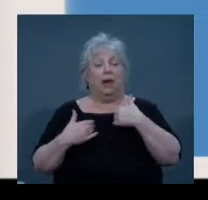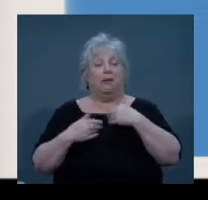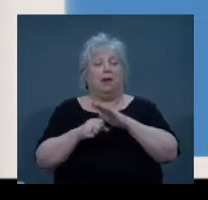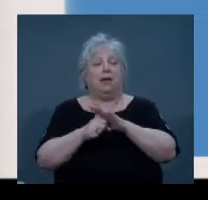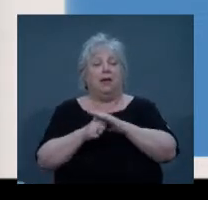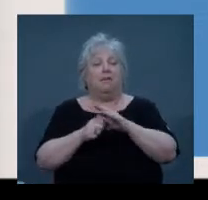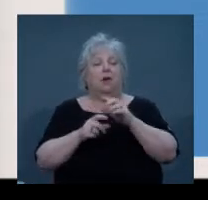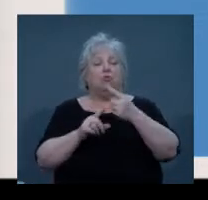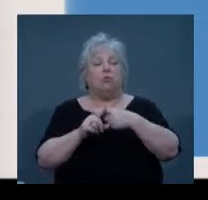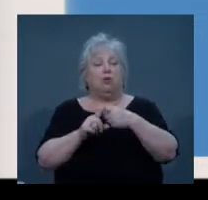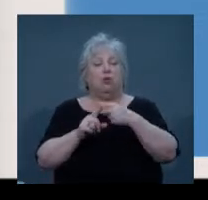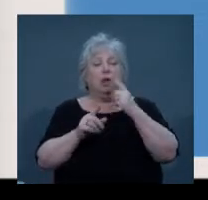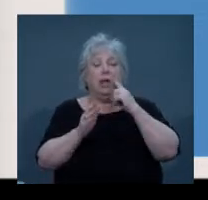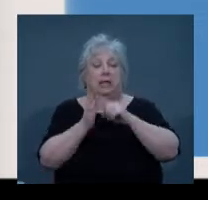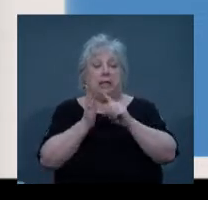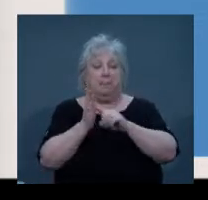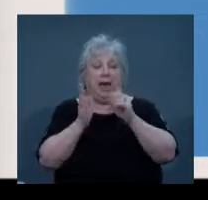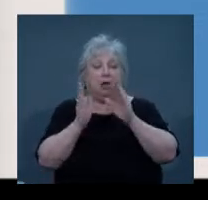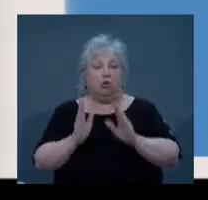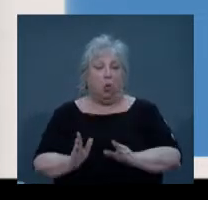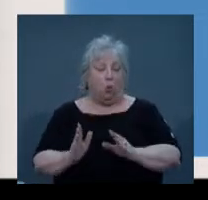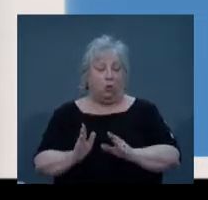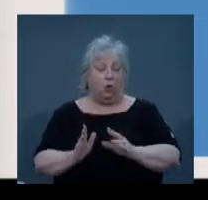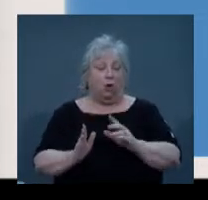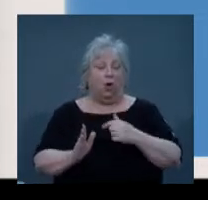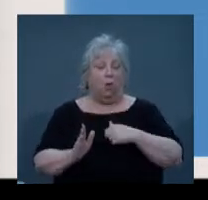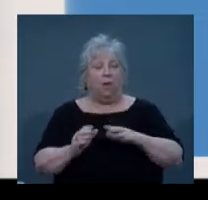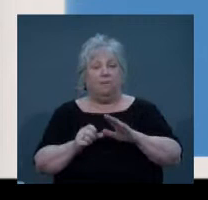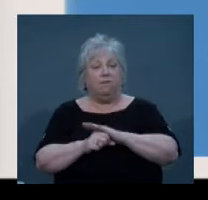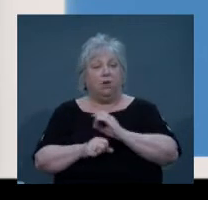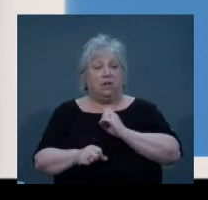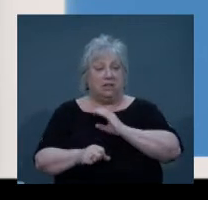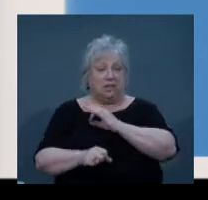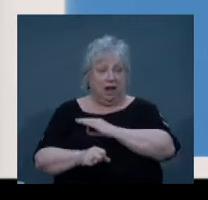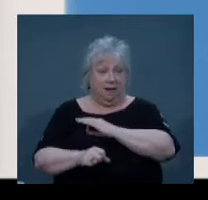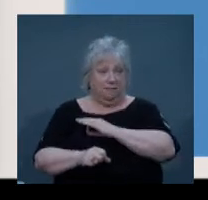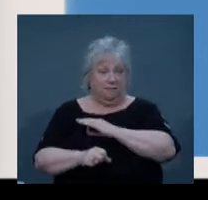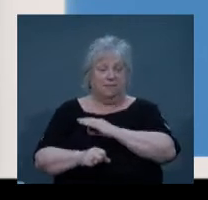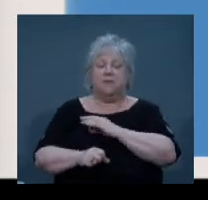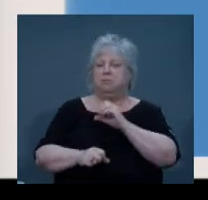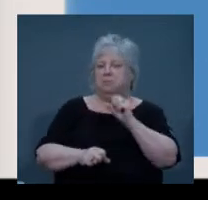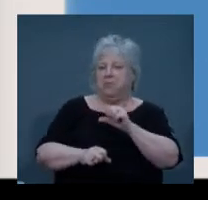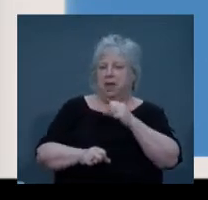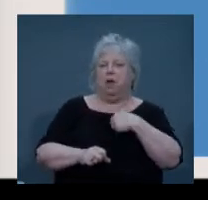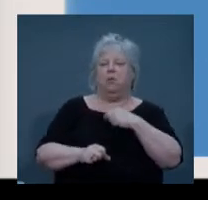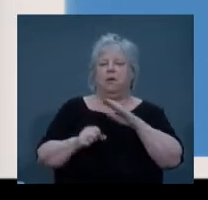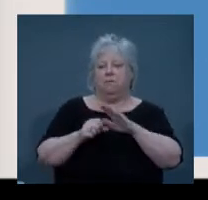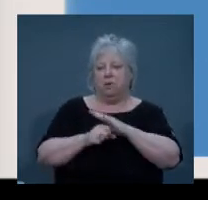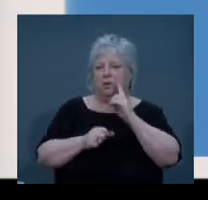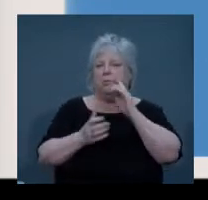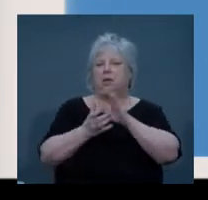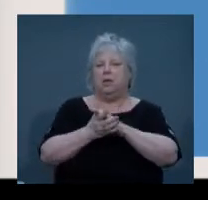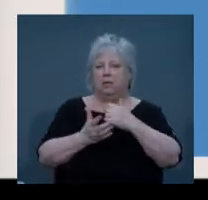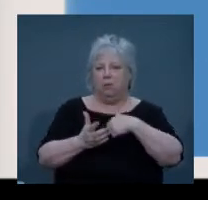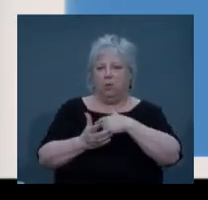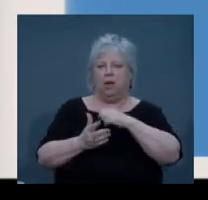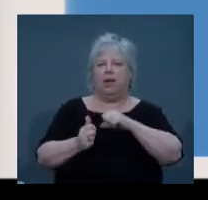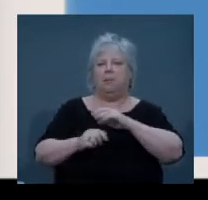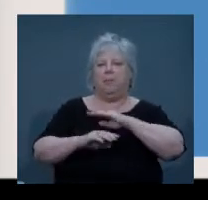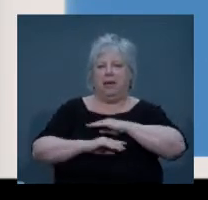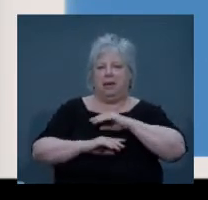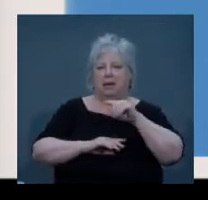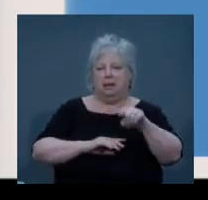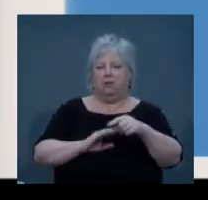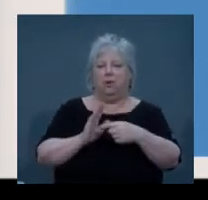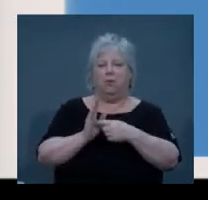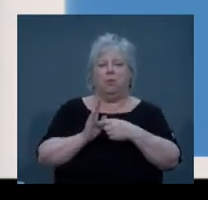inspectors? Are we fully staffed that we can even meet this 20%? Yeah, we fully believe we'll be able to meet this. We always